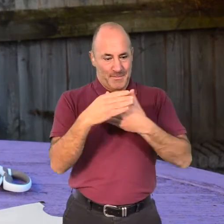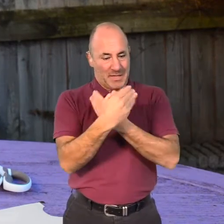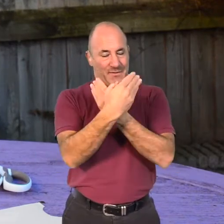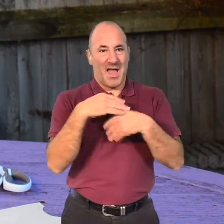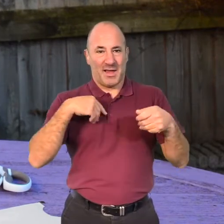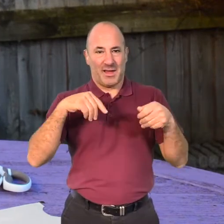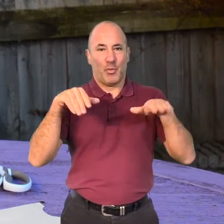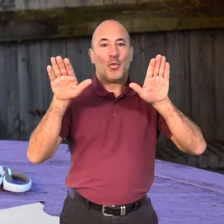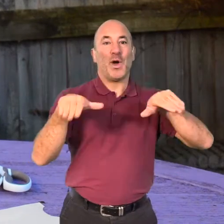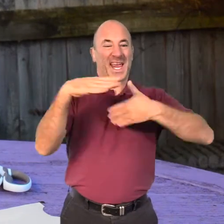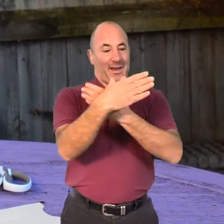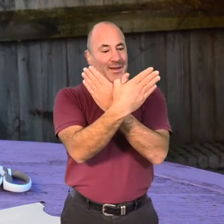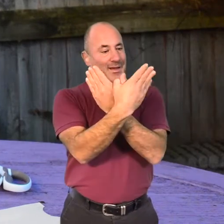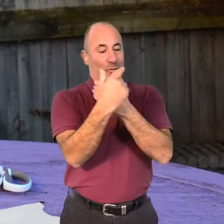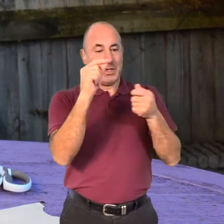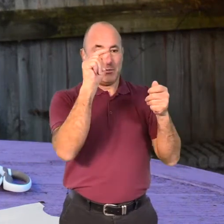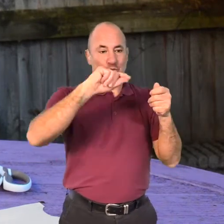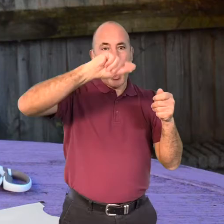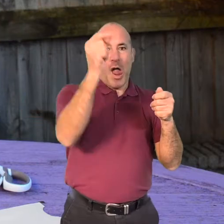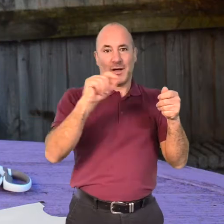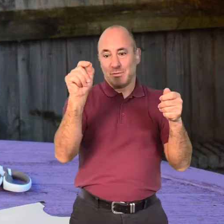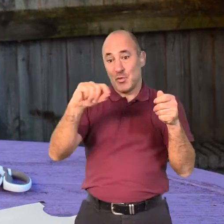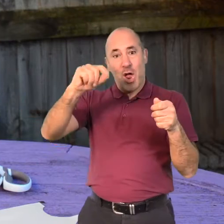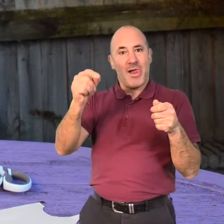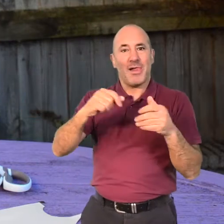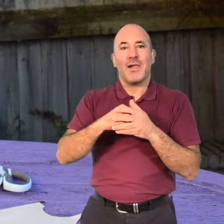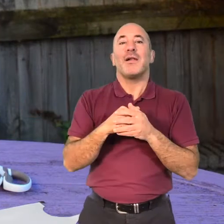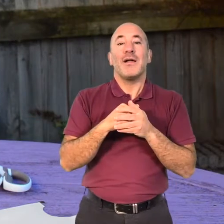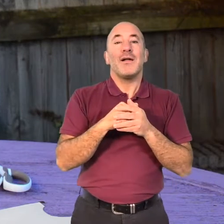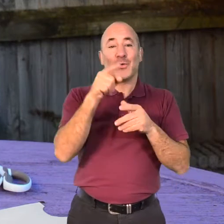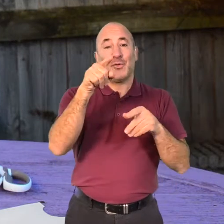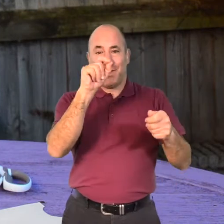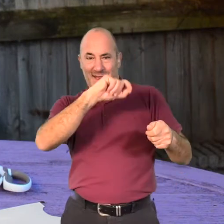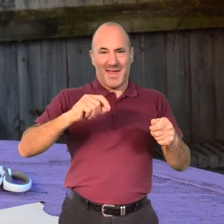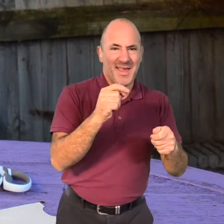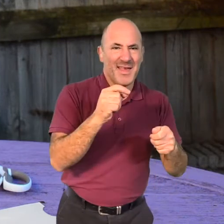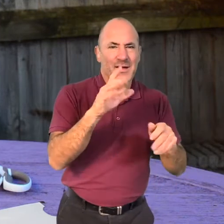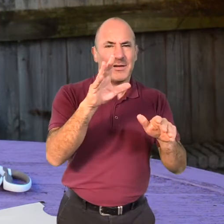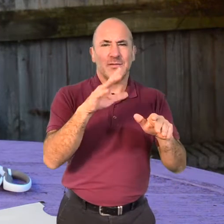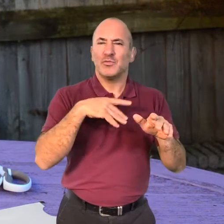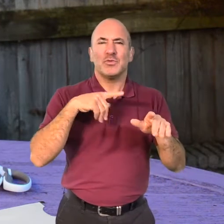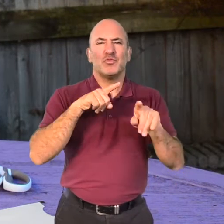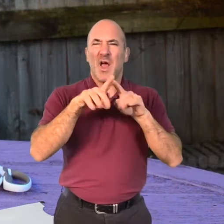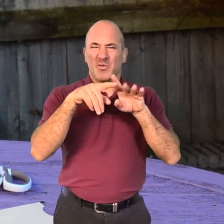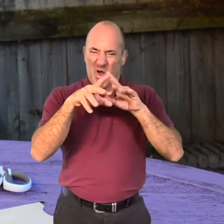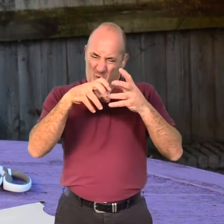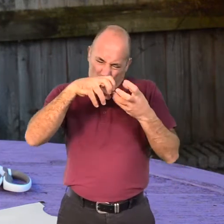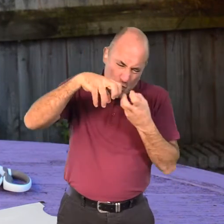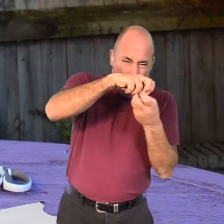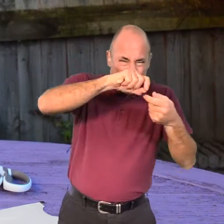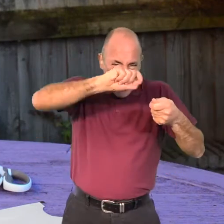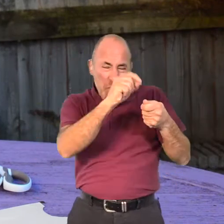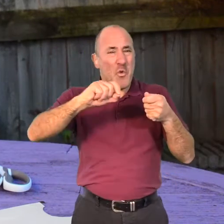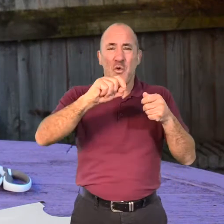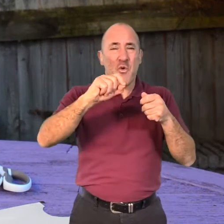going to decorate my butterfly wings with swirls. Now remember when you're doing this that you don't want to make anything